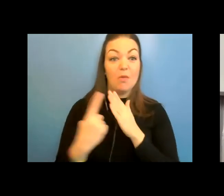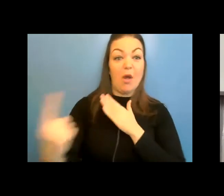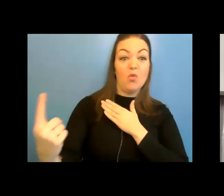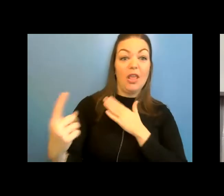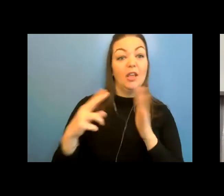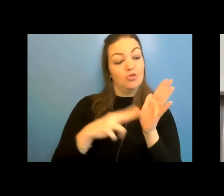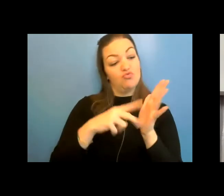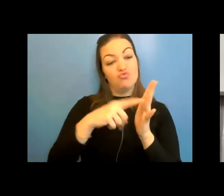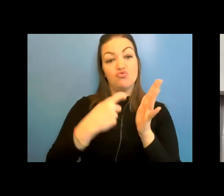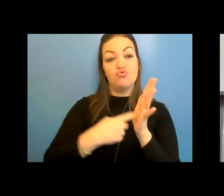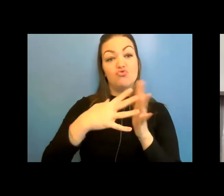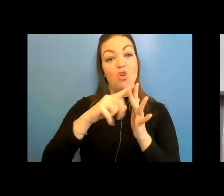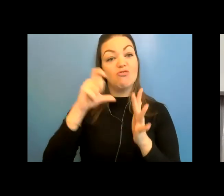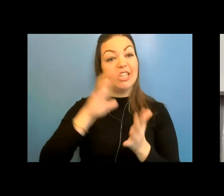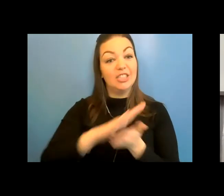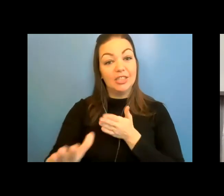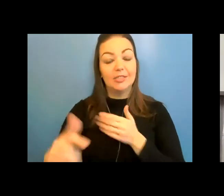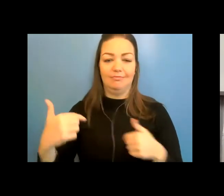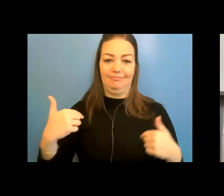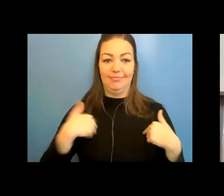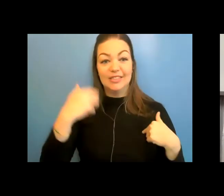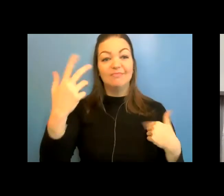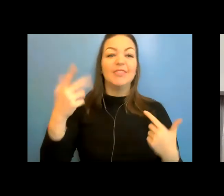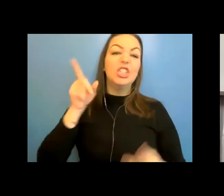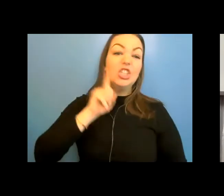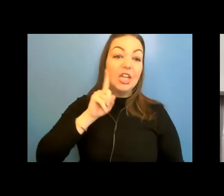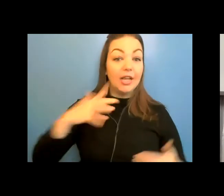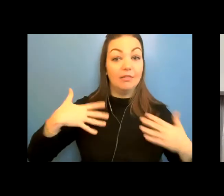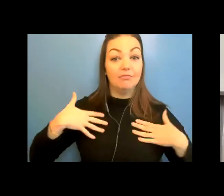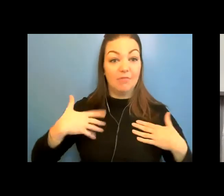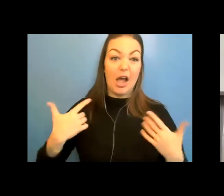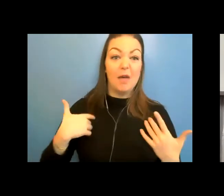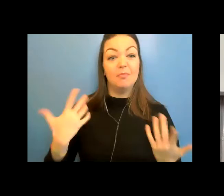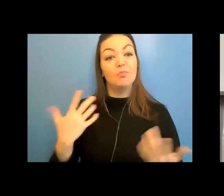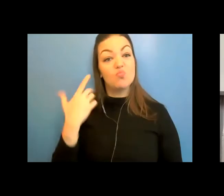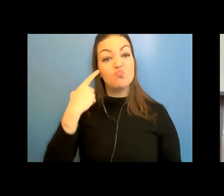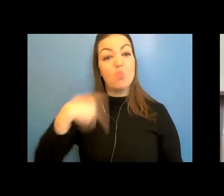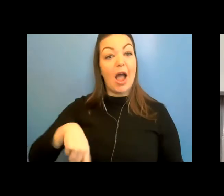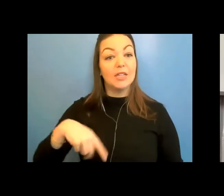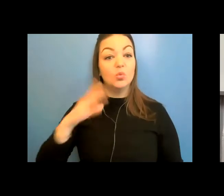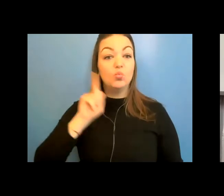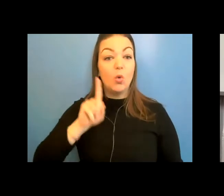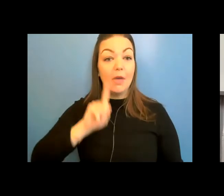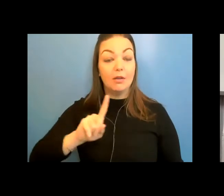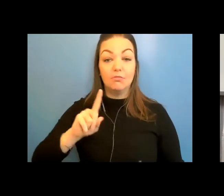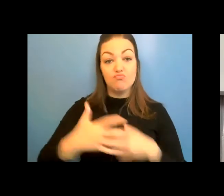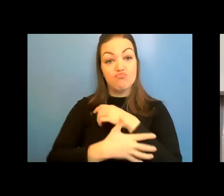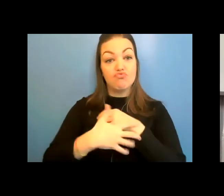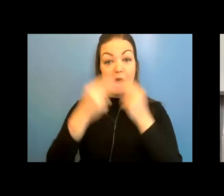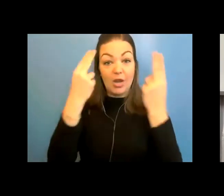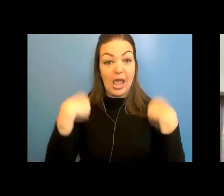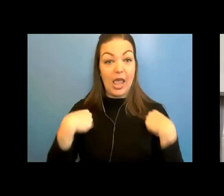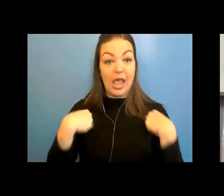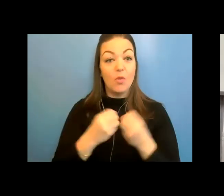her. I'm a white 50-something woman with shoulder-length brown hair, glasses, and I'm wearing a colourful scarf around my